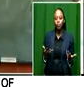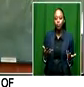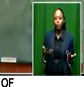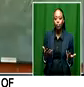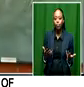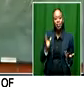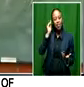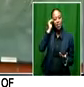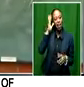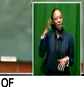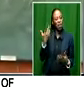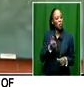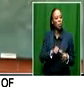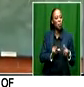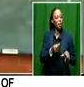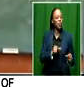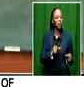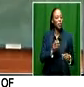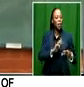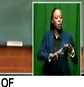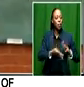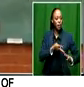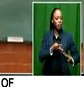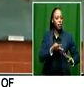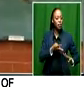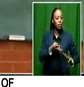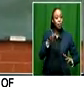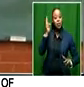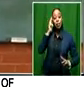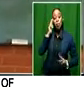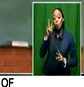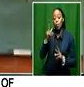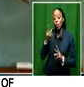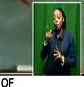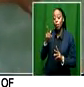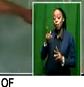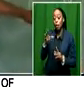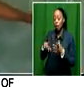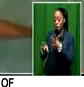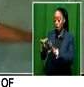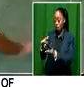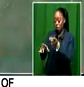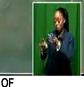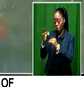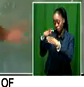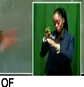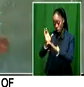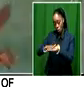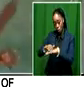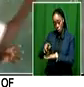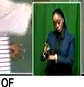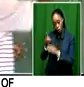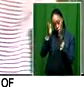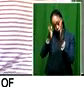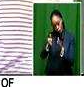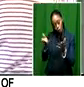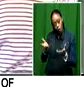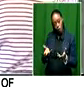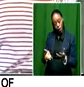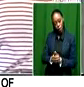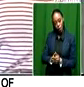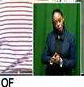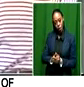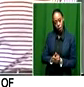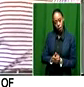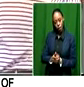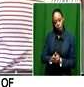were not so interested in mathematics. Remember that the TIMSS analysis that you're looking at focus on, or that you,